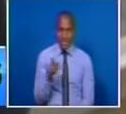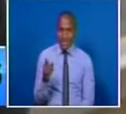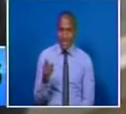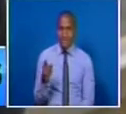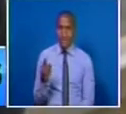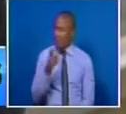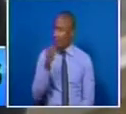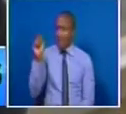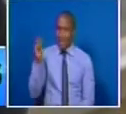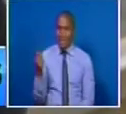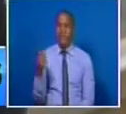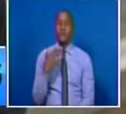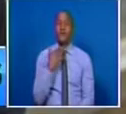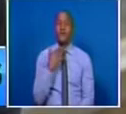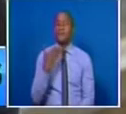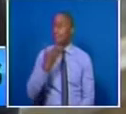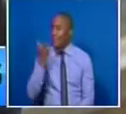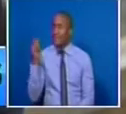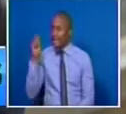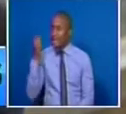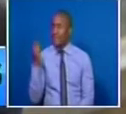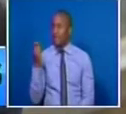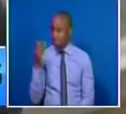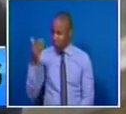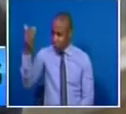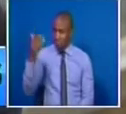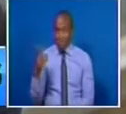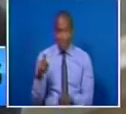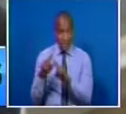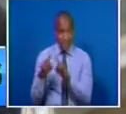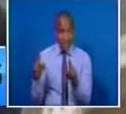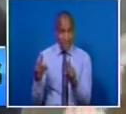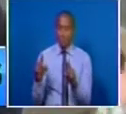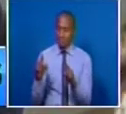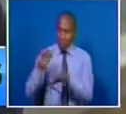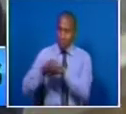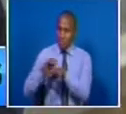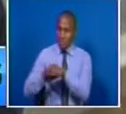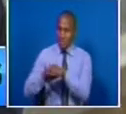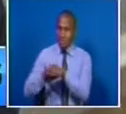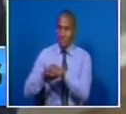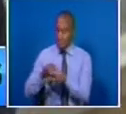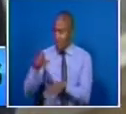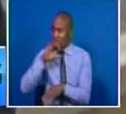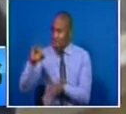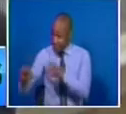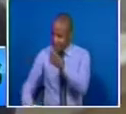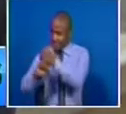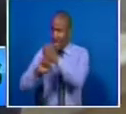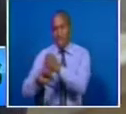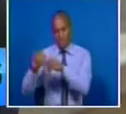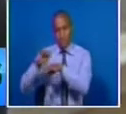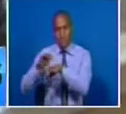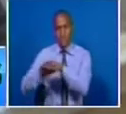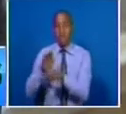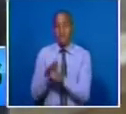of all Kenyans. We all want a better Kenya for Kenyans, you know. But it's a great thing, you know, getting an endorsement from your own son. You know, most of